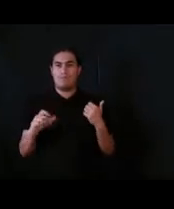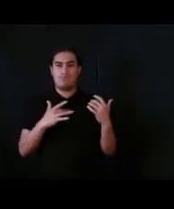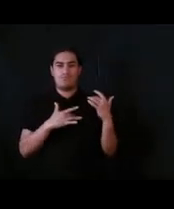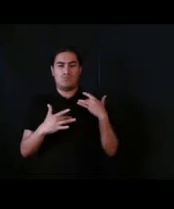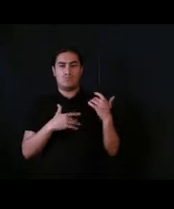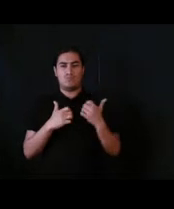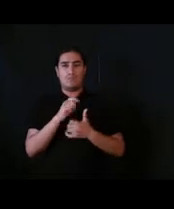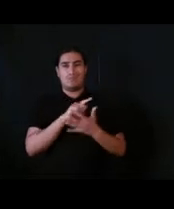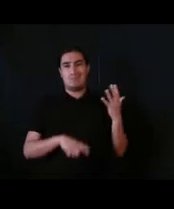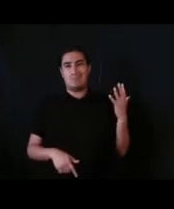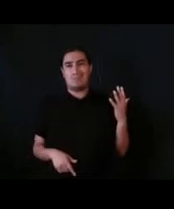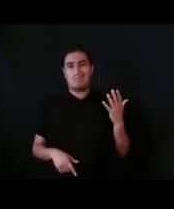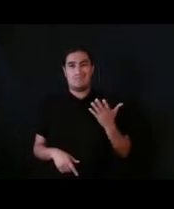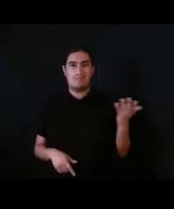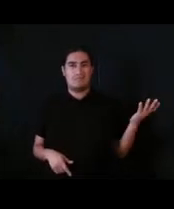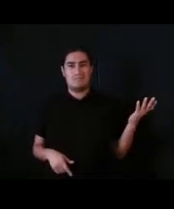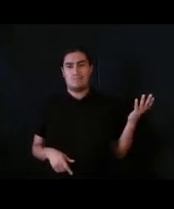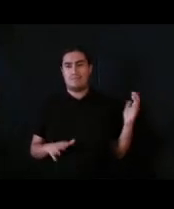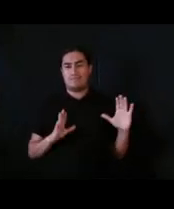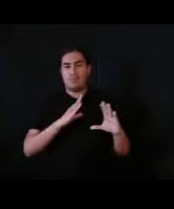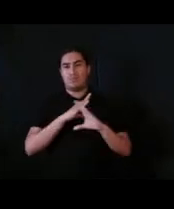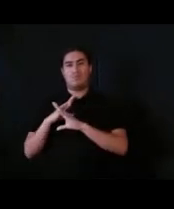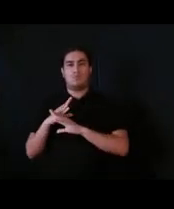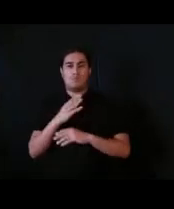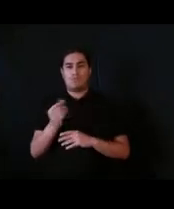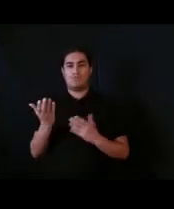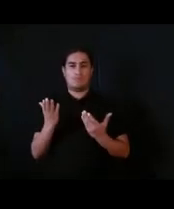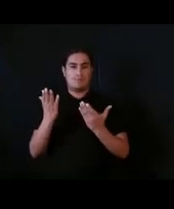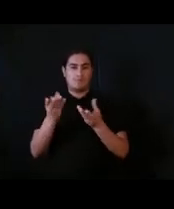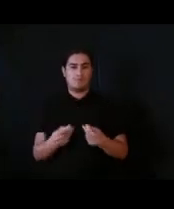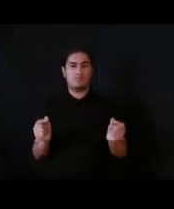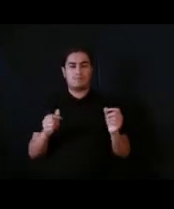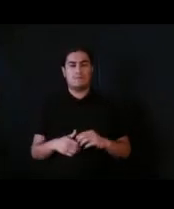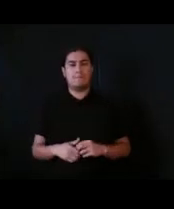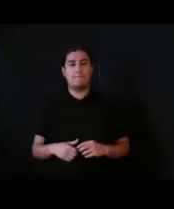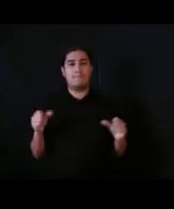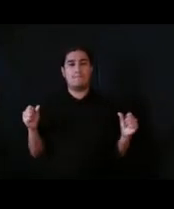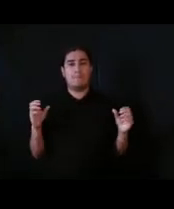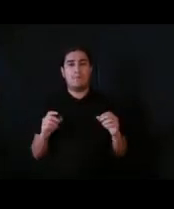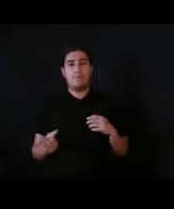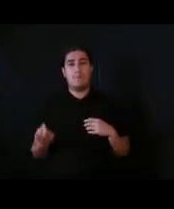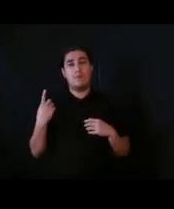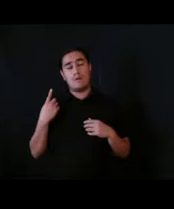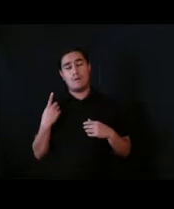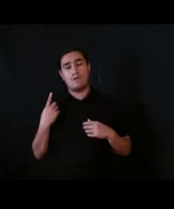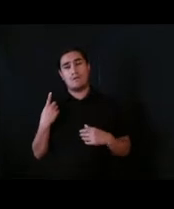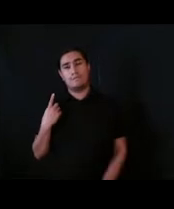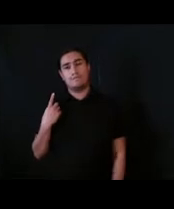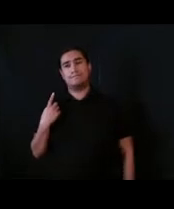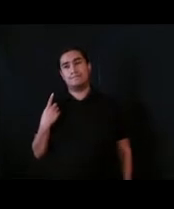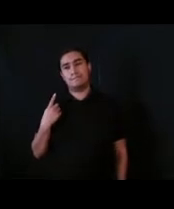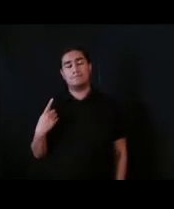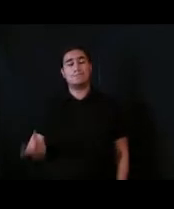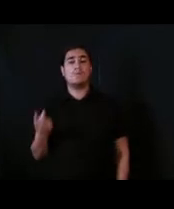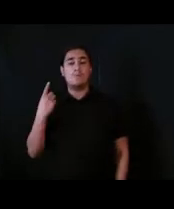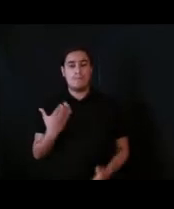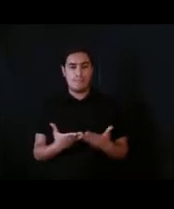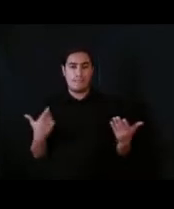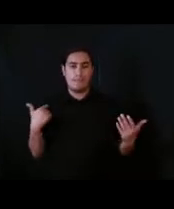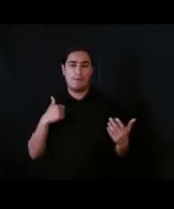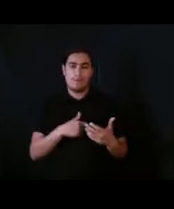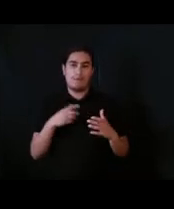these um with these barriers and recommended solutions so one um one one thing we spent a lot of